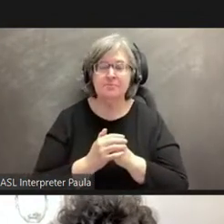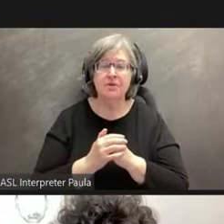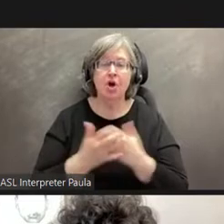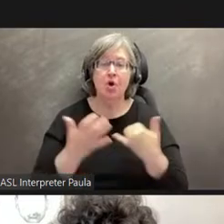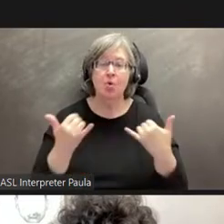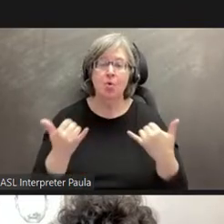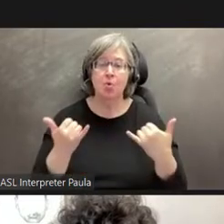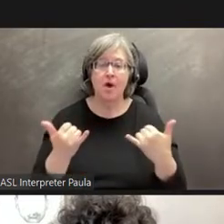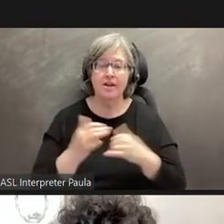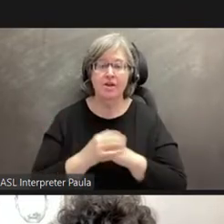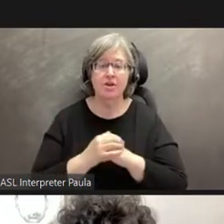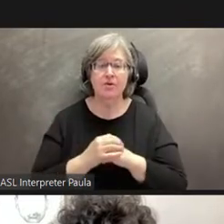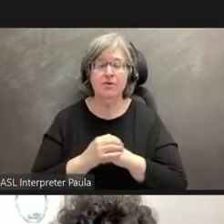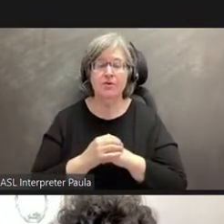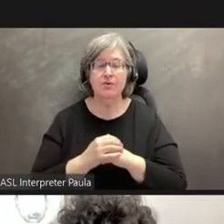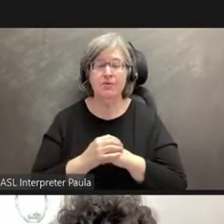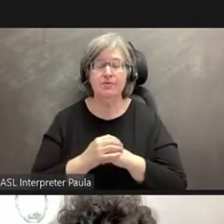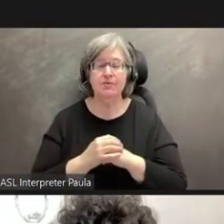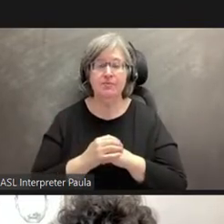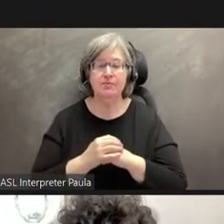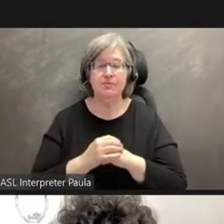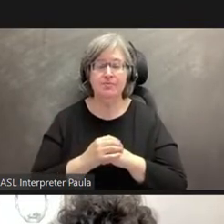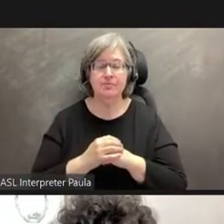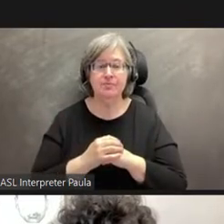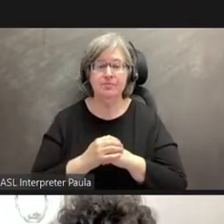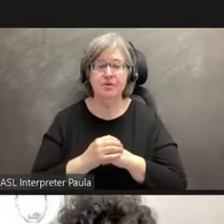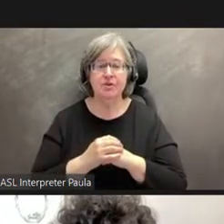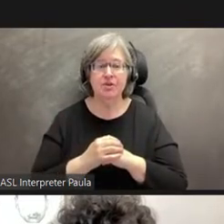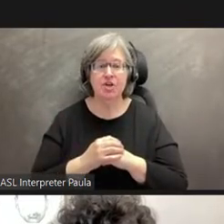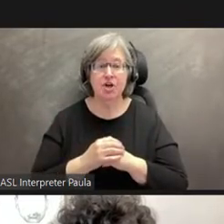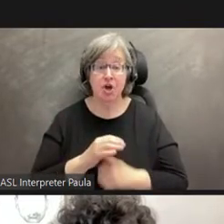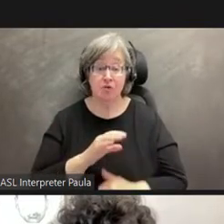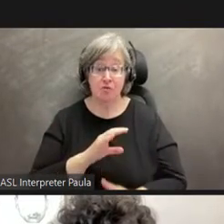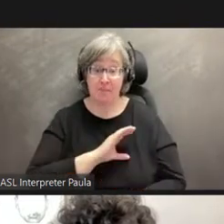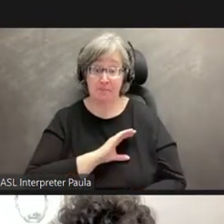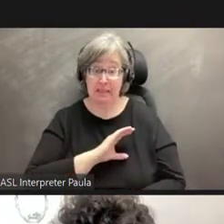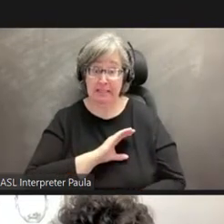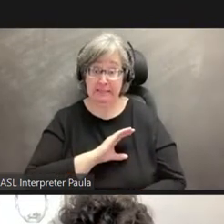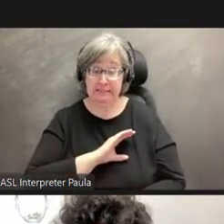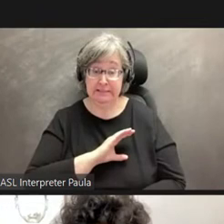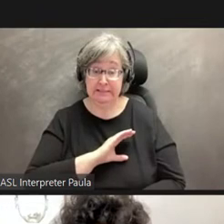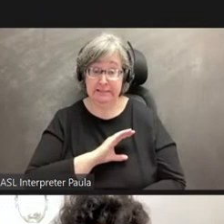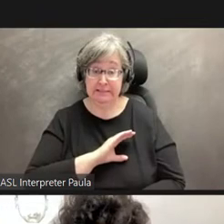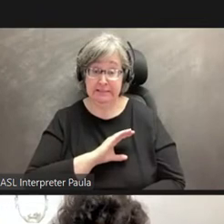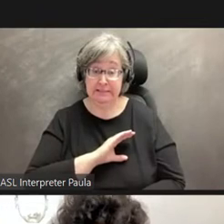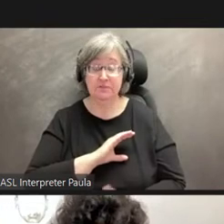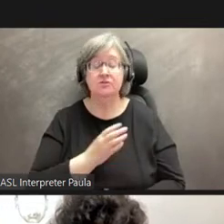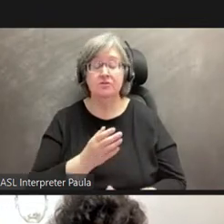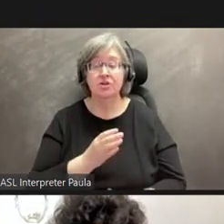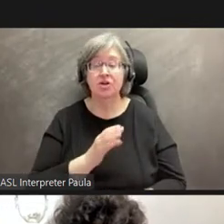Right now, basically on the police end of things, the